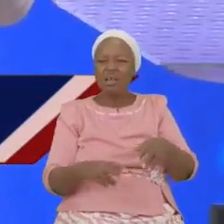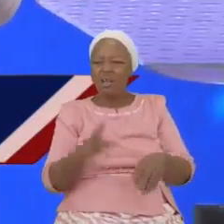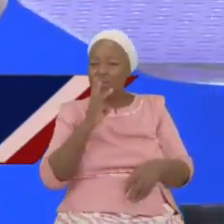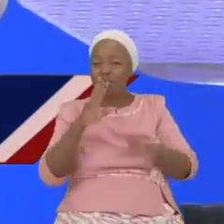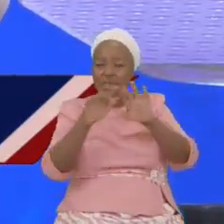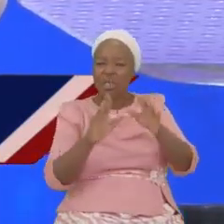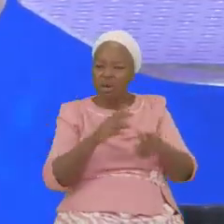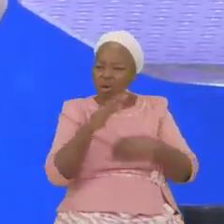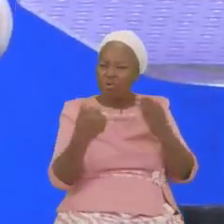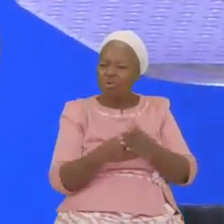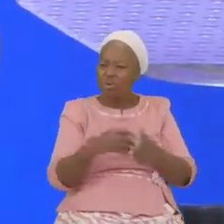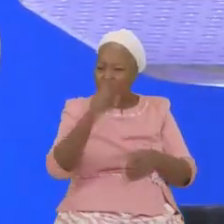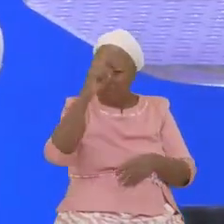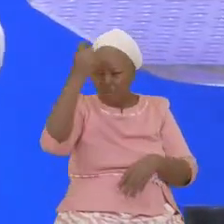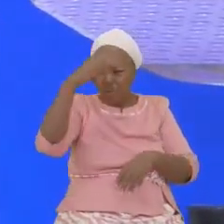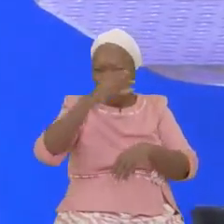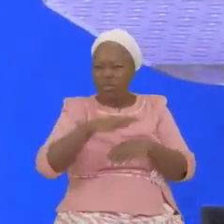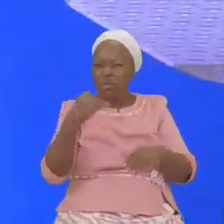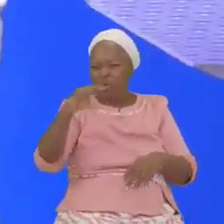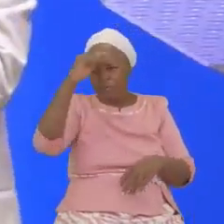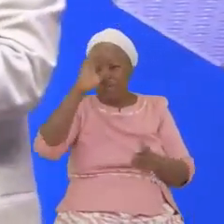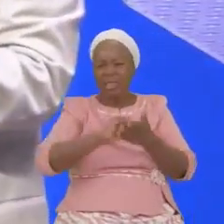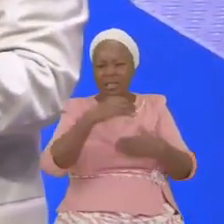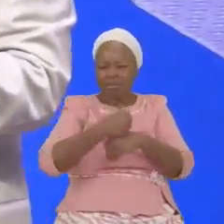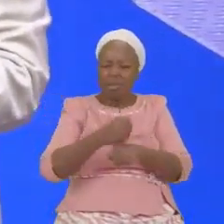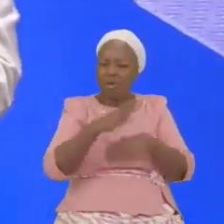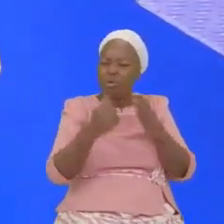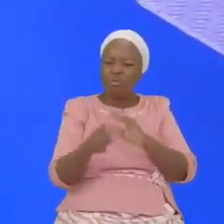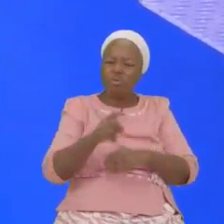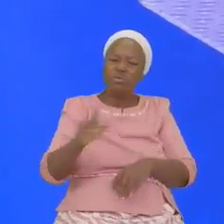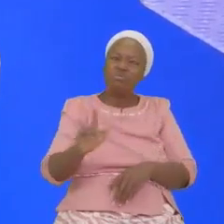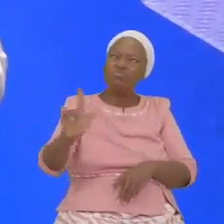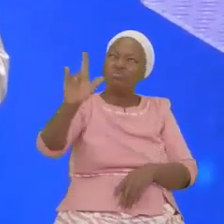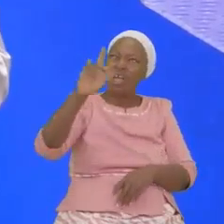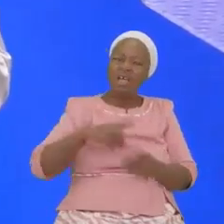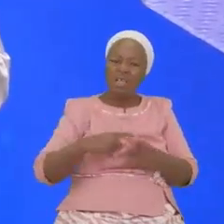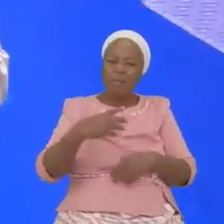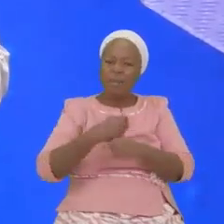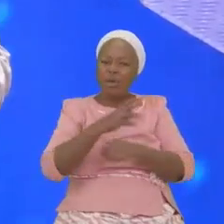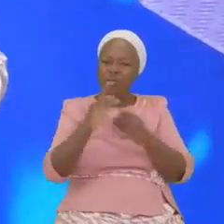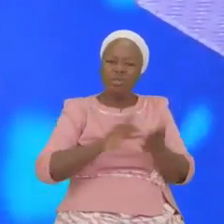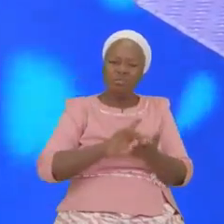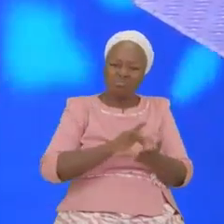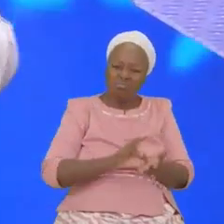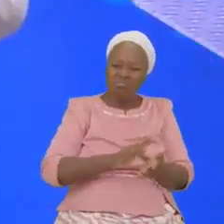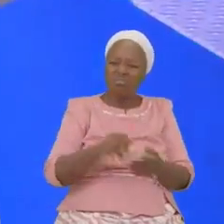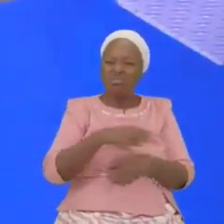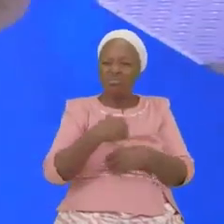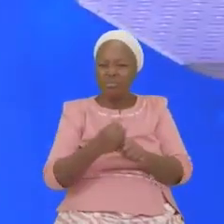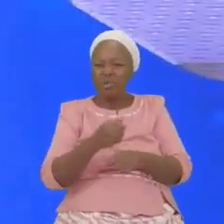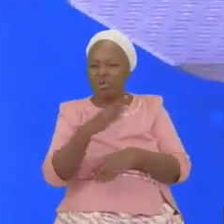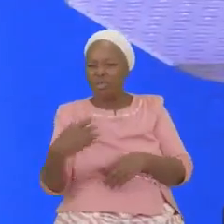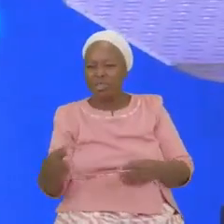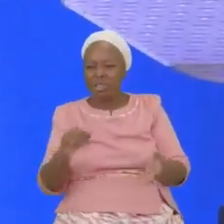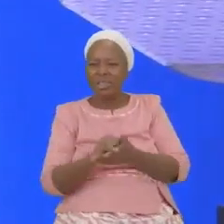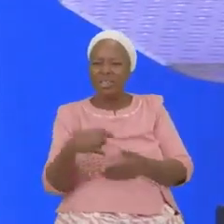made those aircrafts, the wisdom of men that made all the drugs and all the things